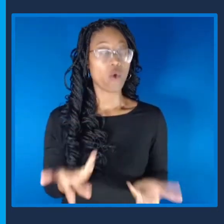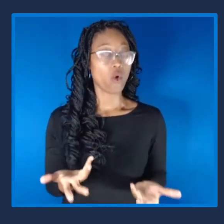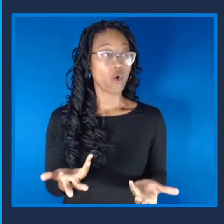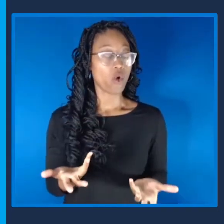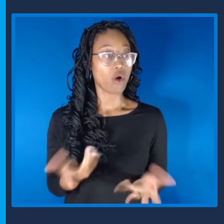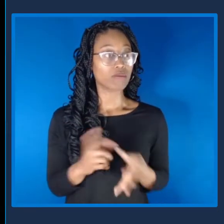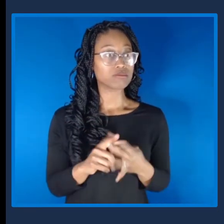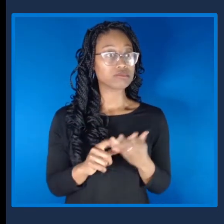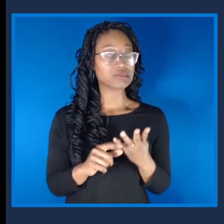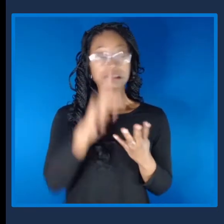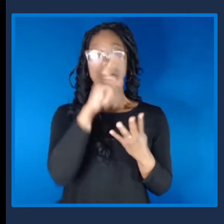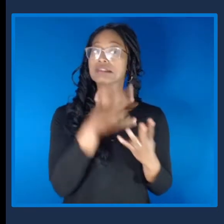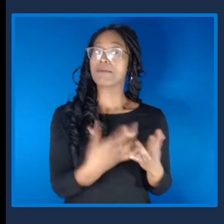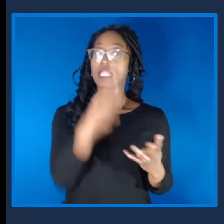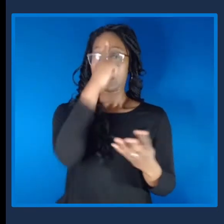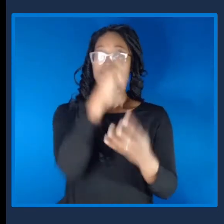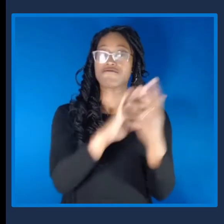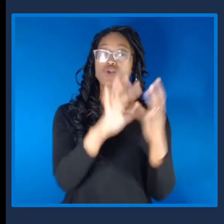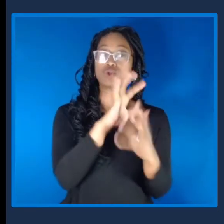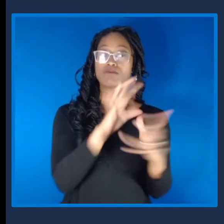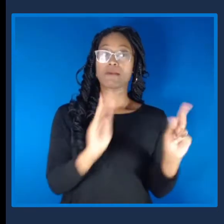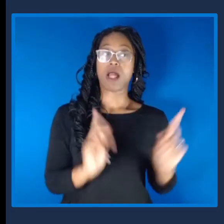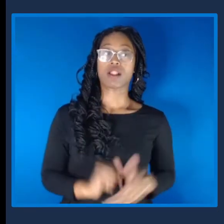points of confusion.